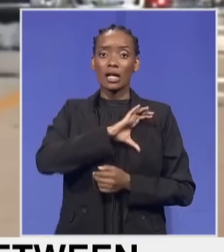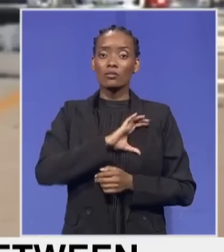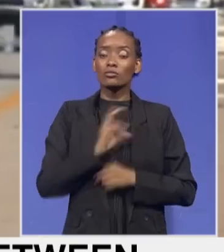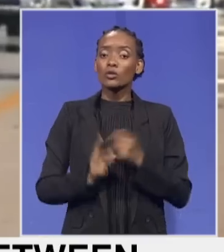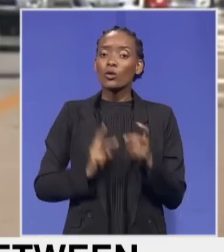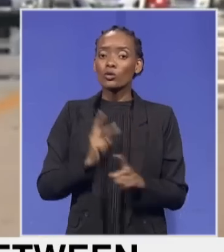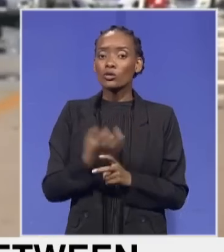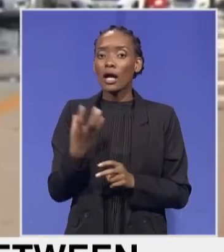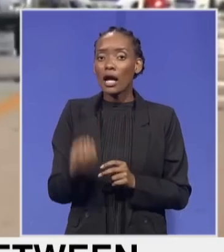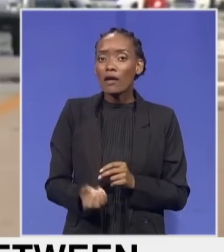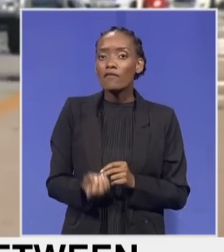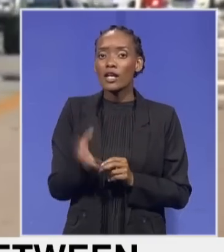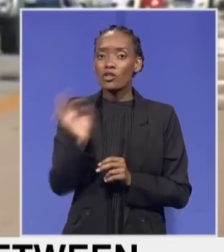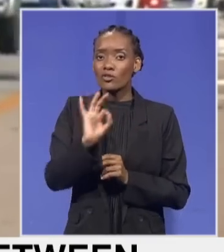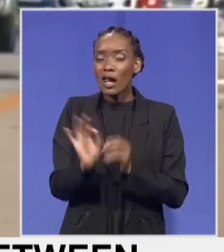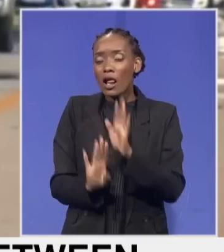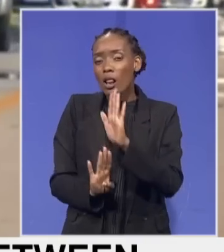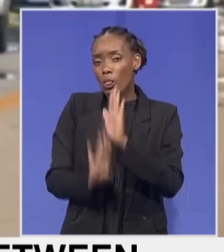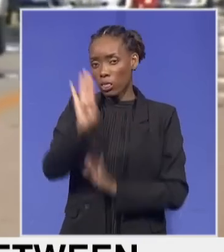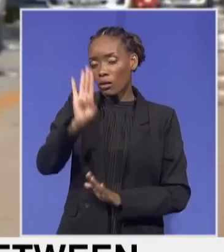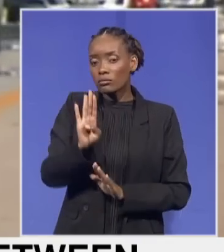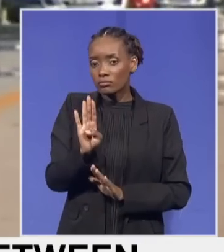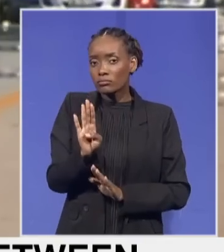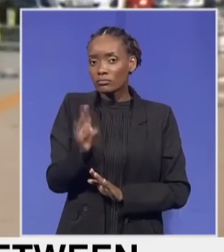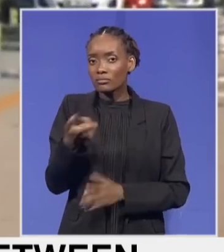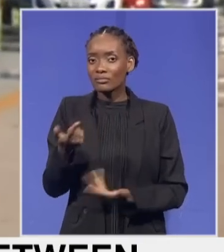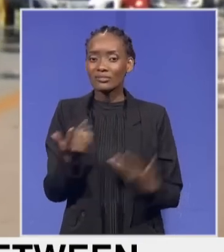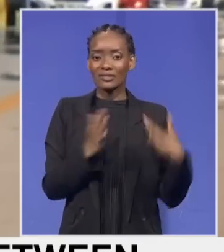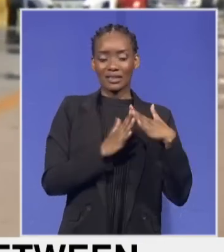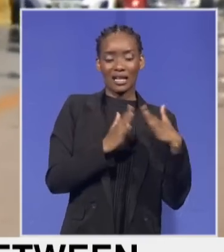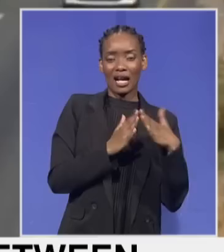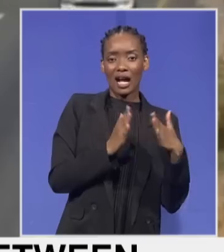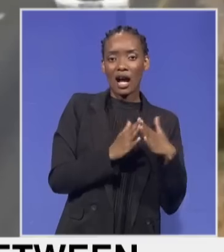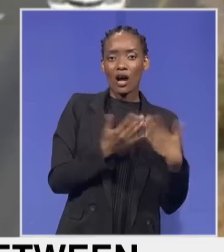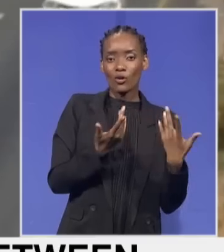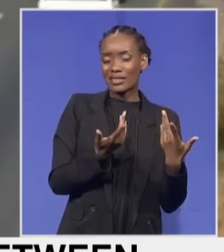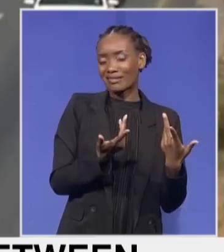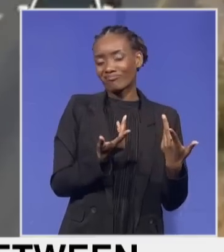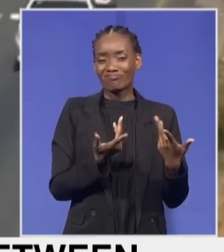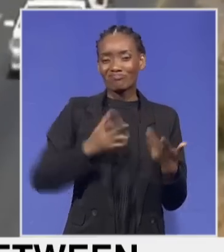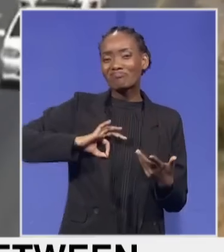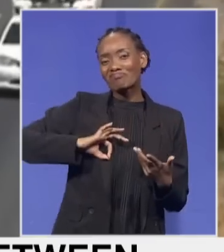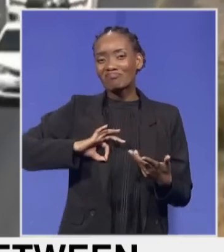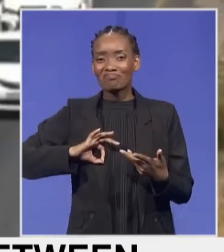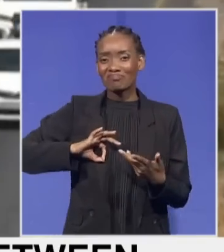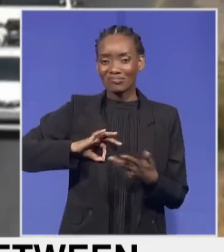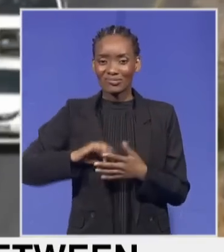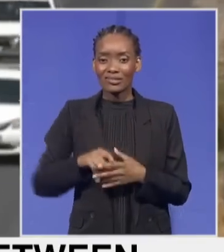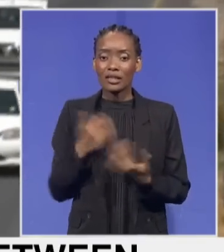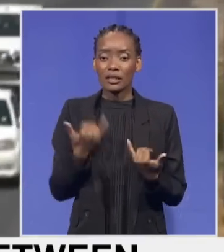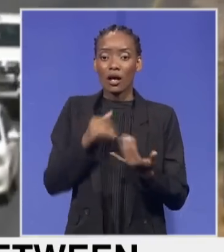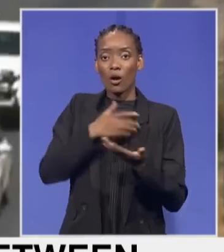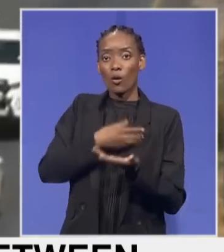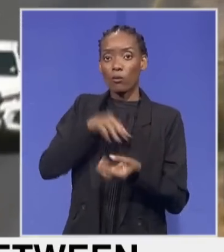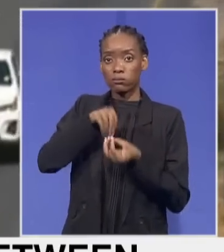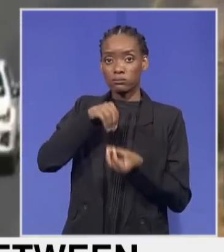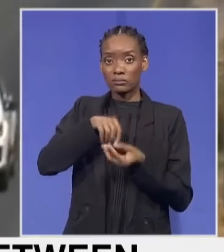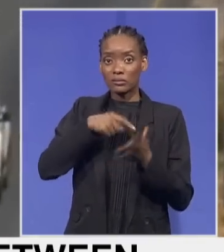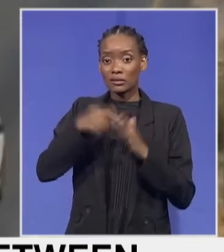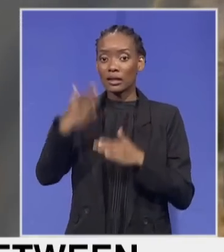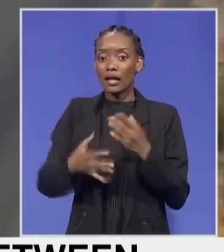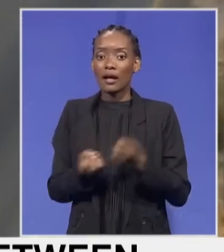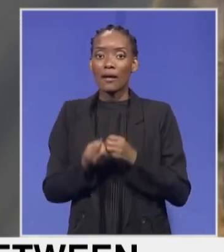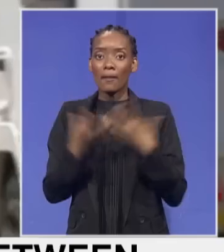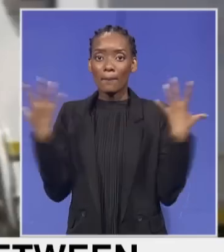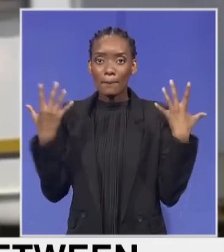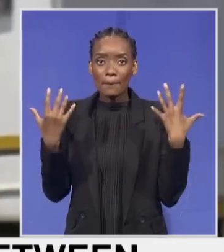interest rates to contend with, further squeezing household disposable incomes. As the Easter holidays get underway and many embark on